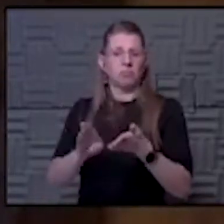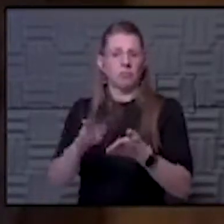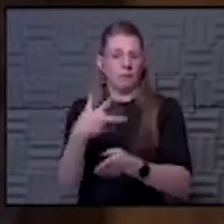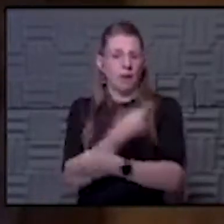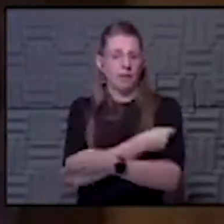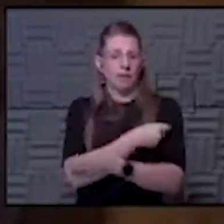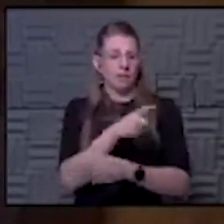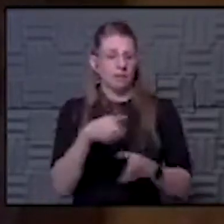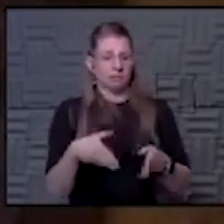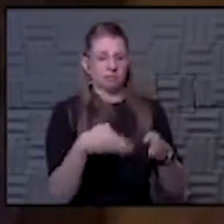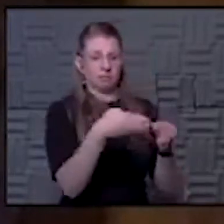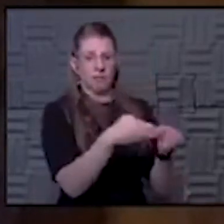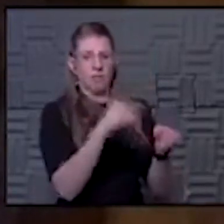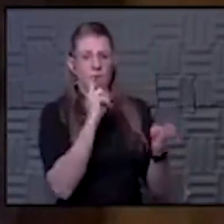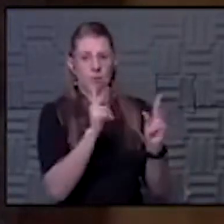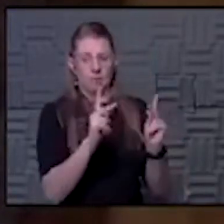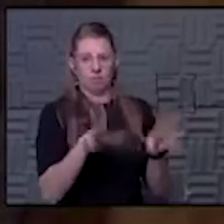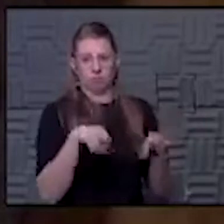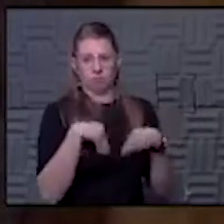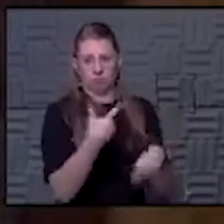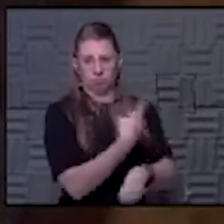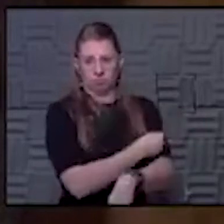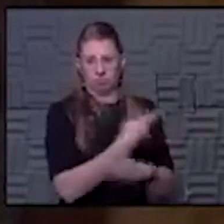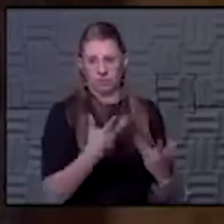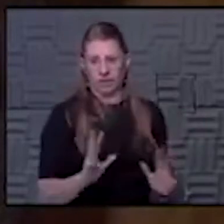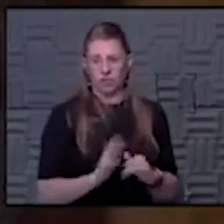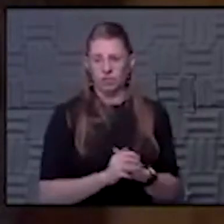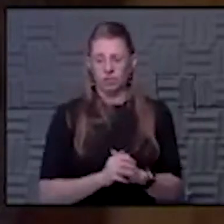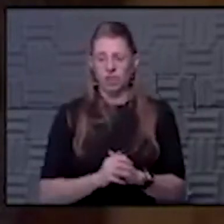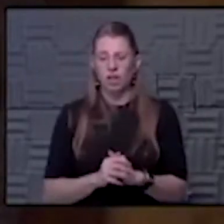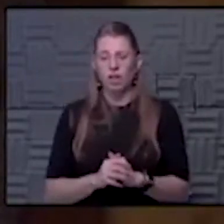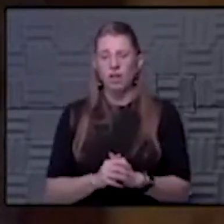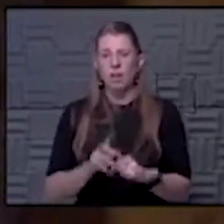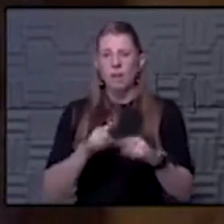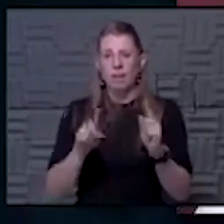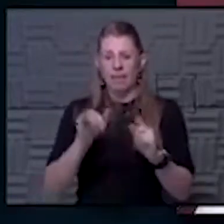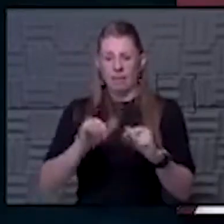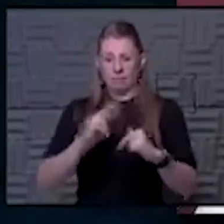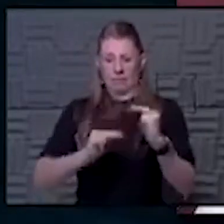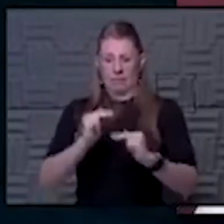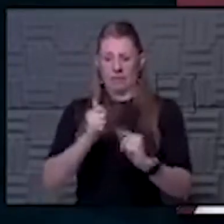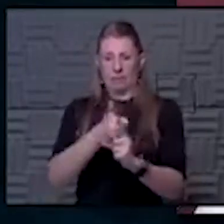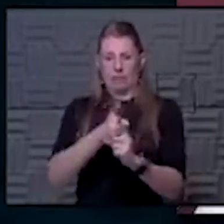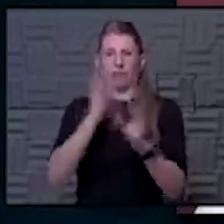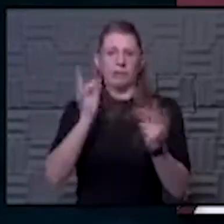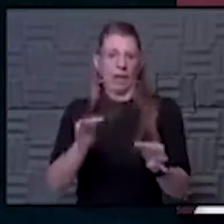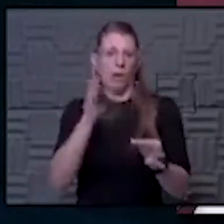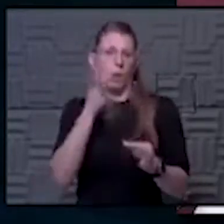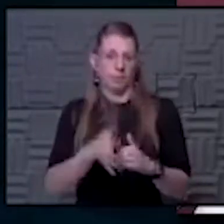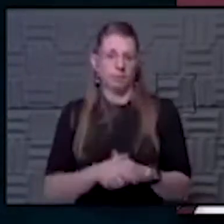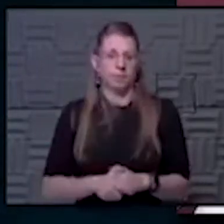leave it to the long-term care facilities to figure out how to deal with that should that occur.